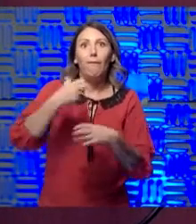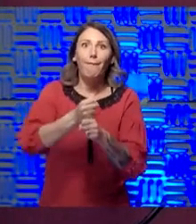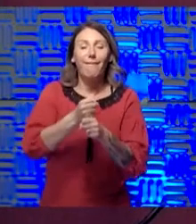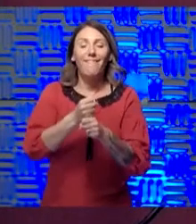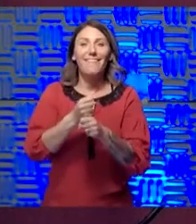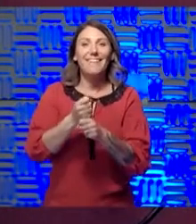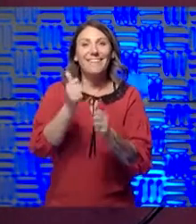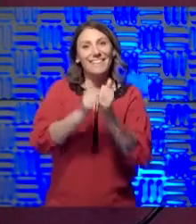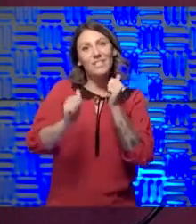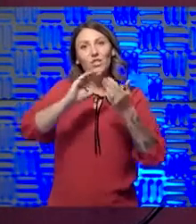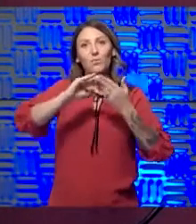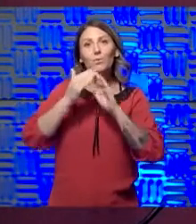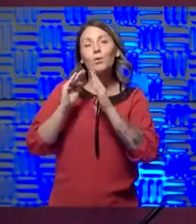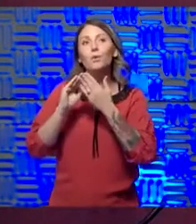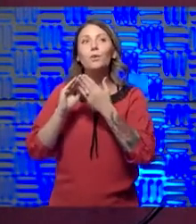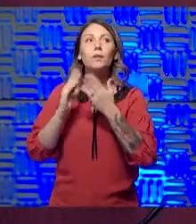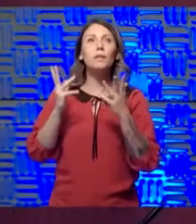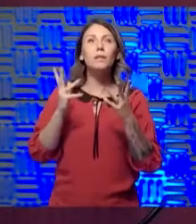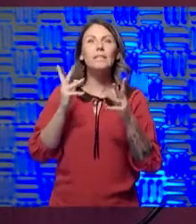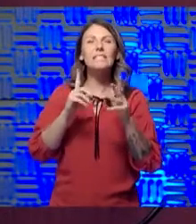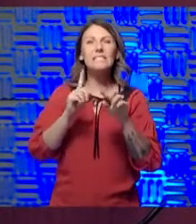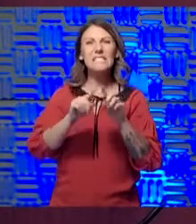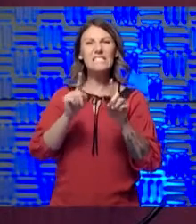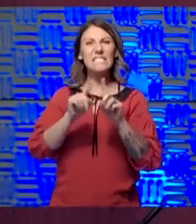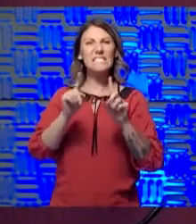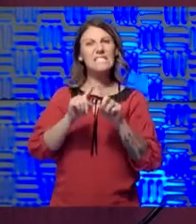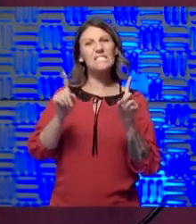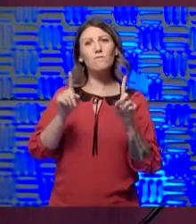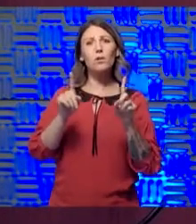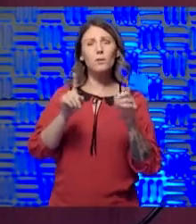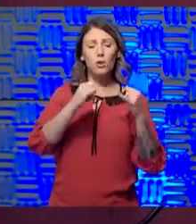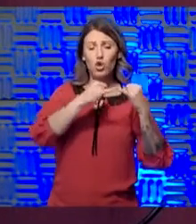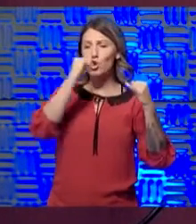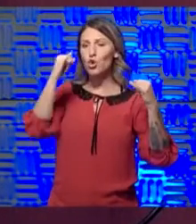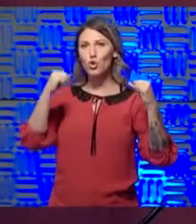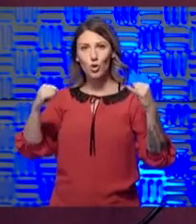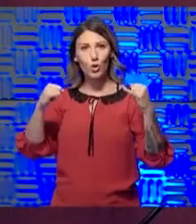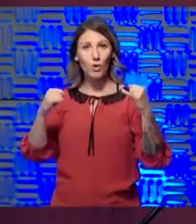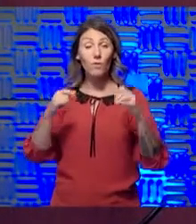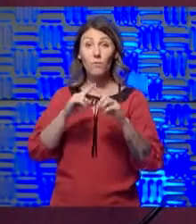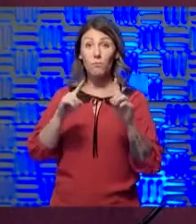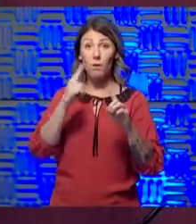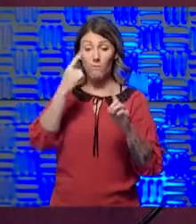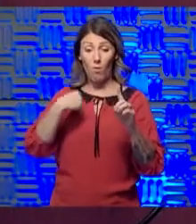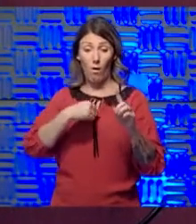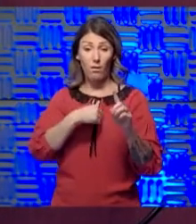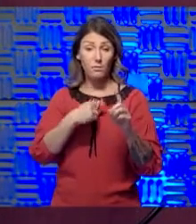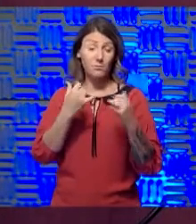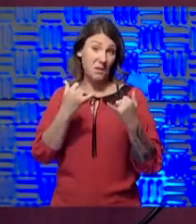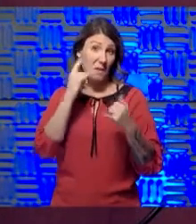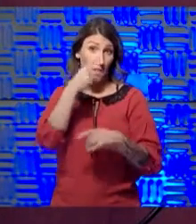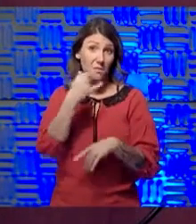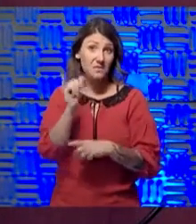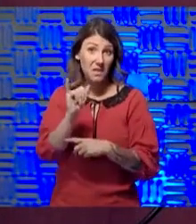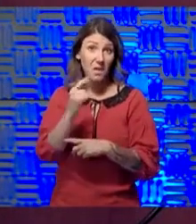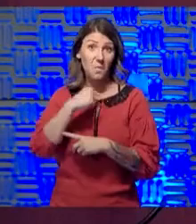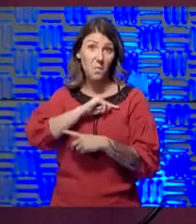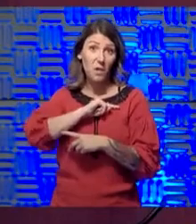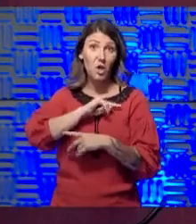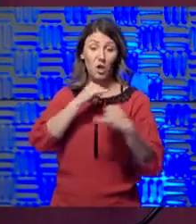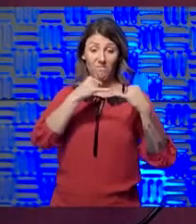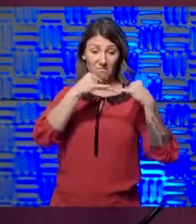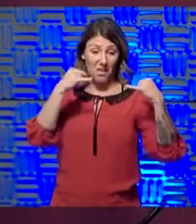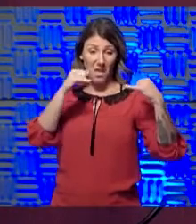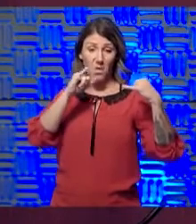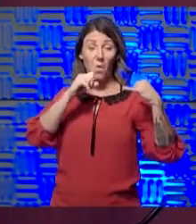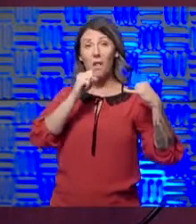community is probably at a different place or has its own curve. But for us right now, it does appear that we're flat or slightly down,